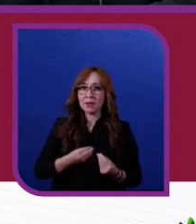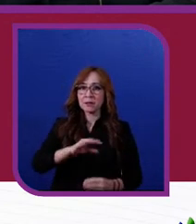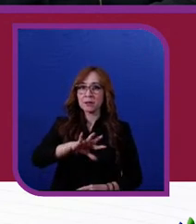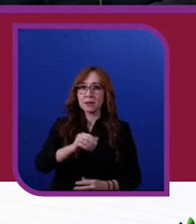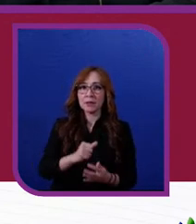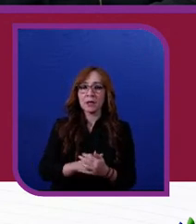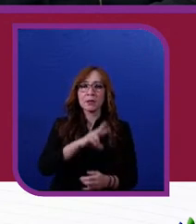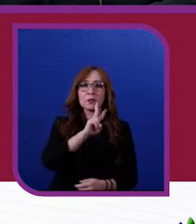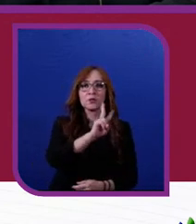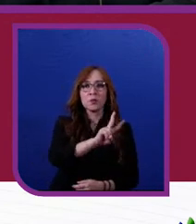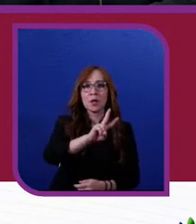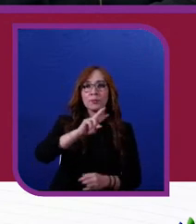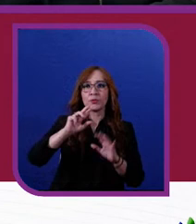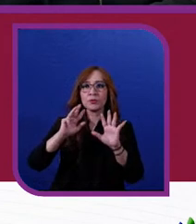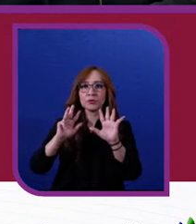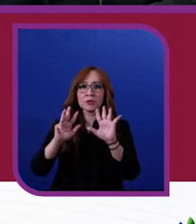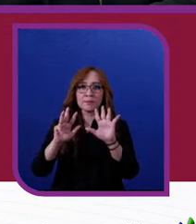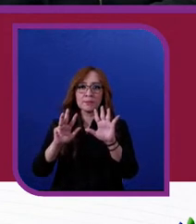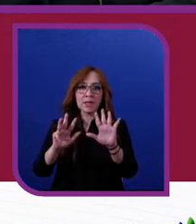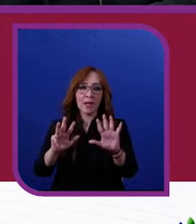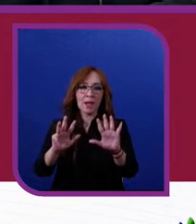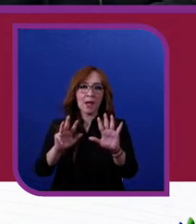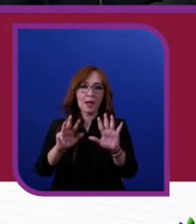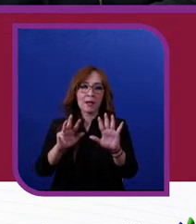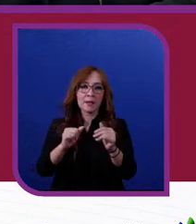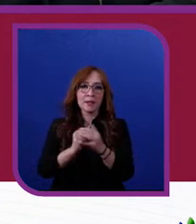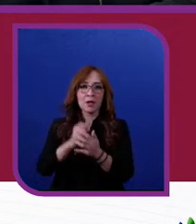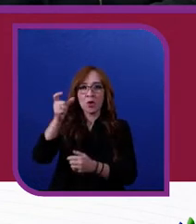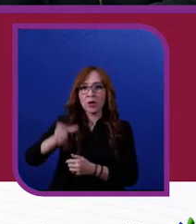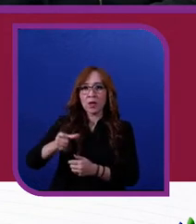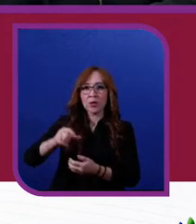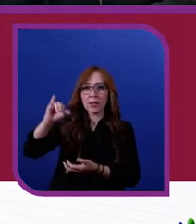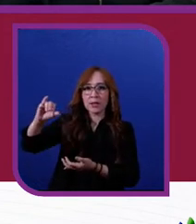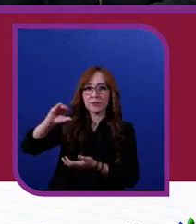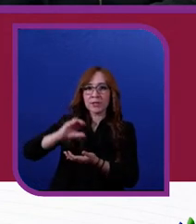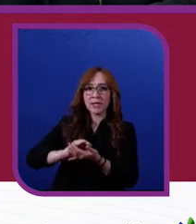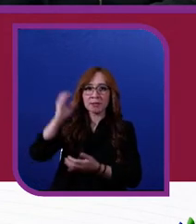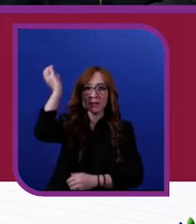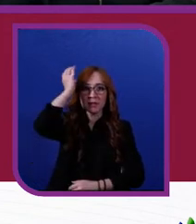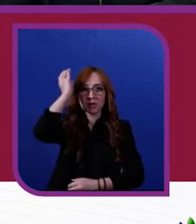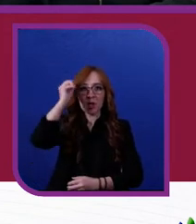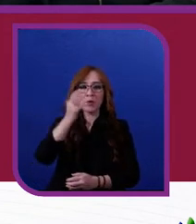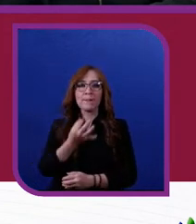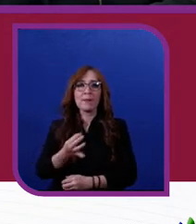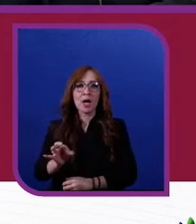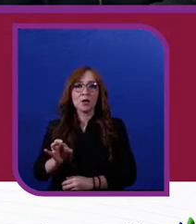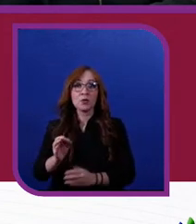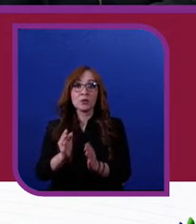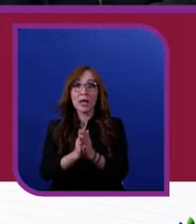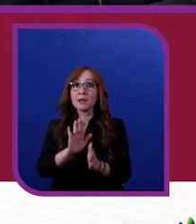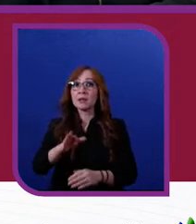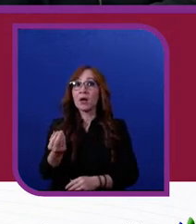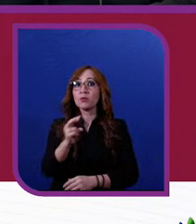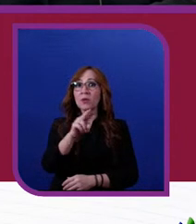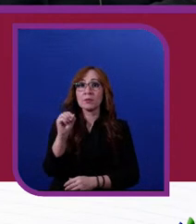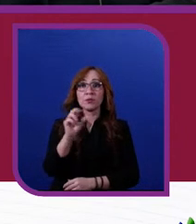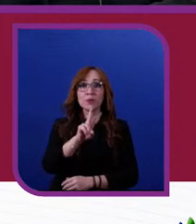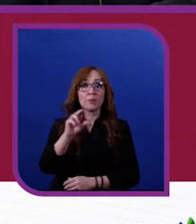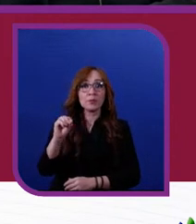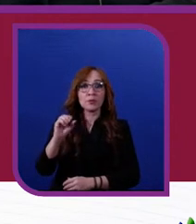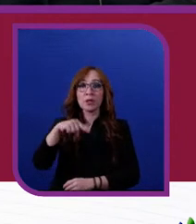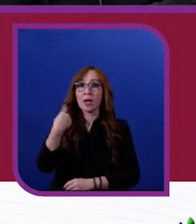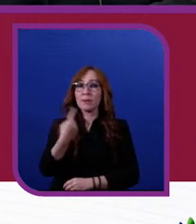i'm new green investor and then ended 2012 TW increase about tertipu